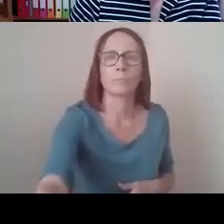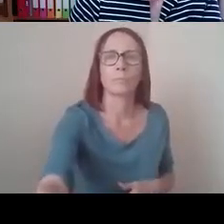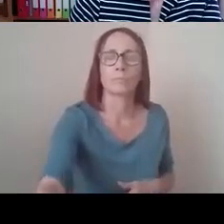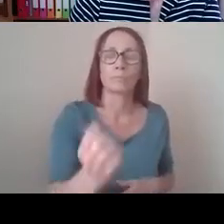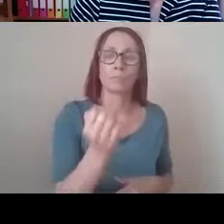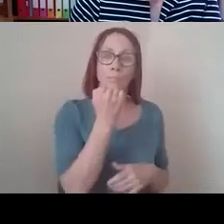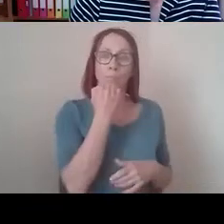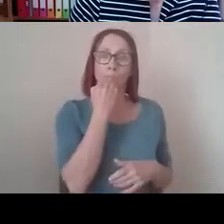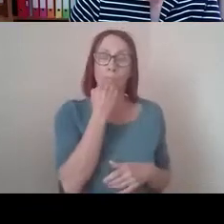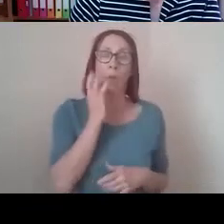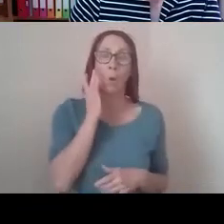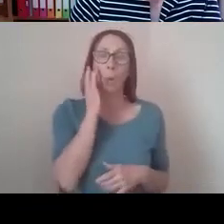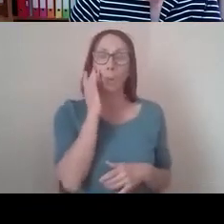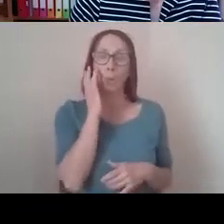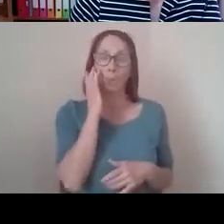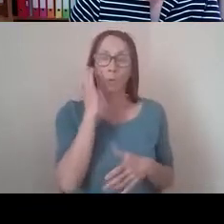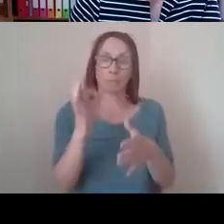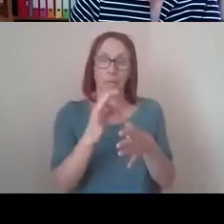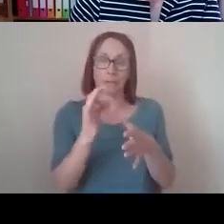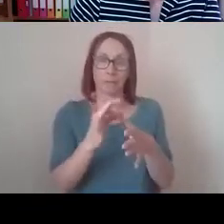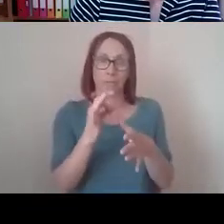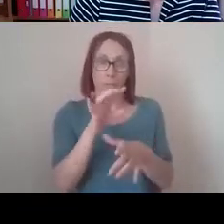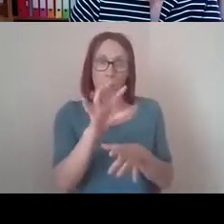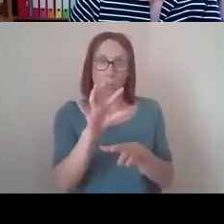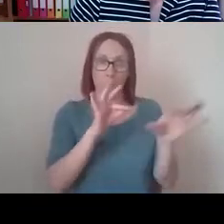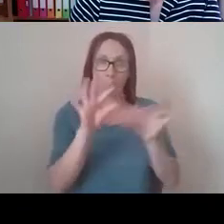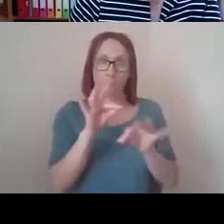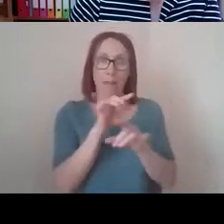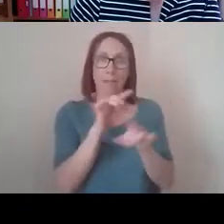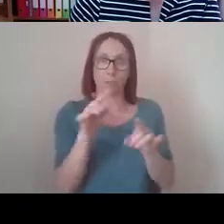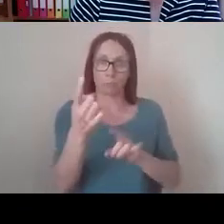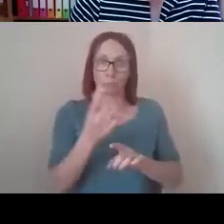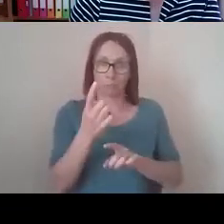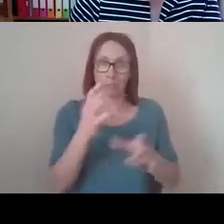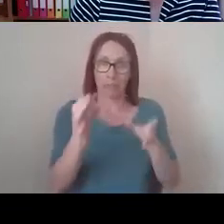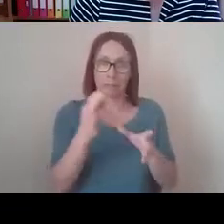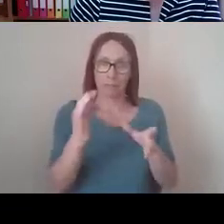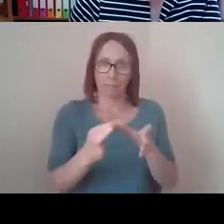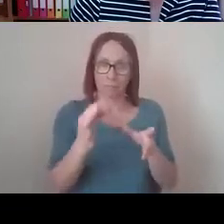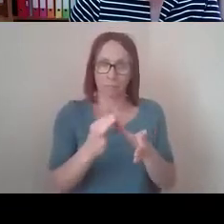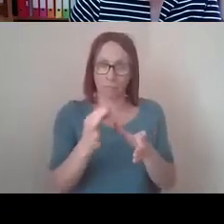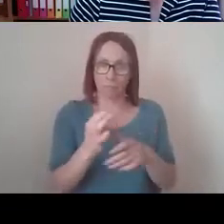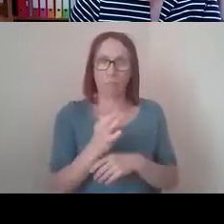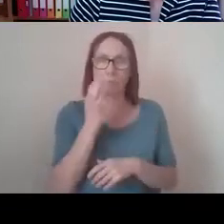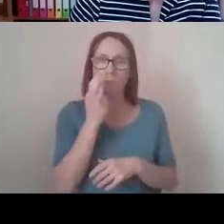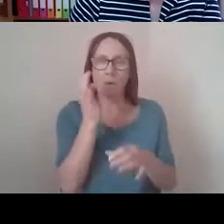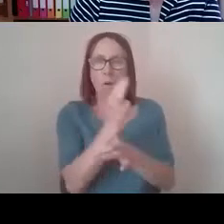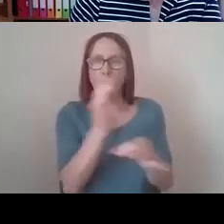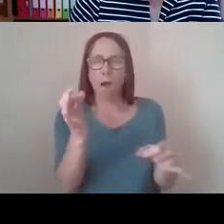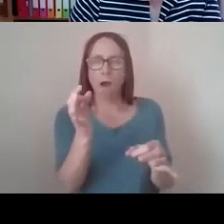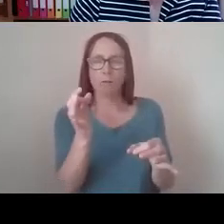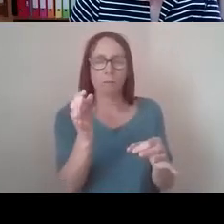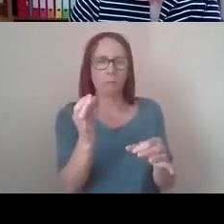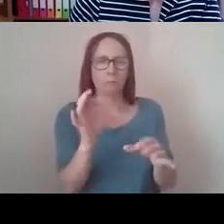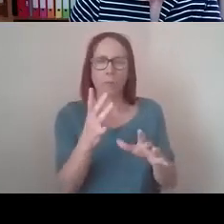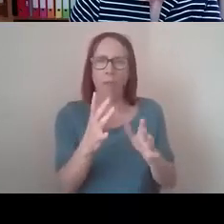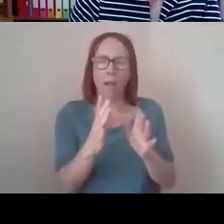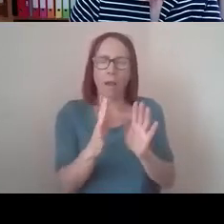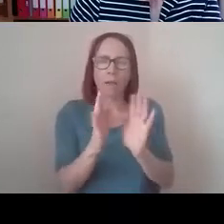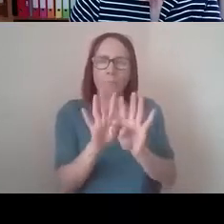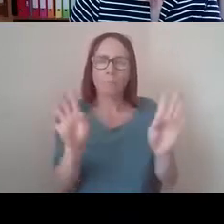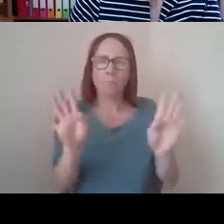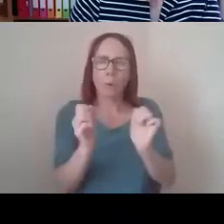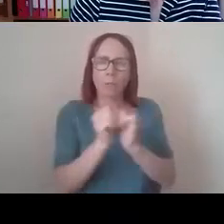interview, which you will be asked either You will get a board paper or a